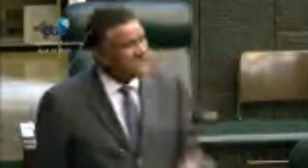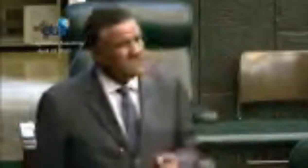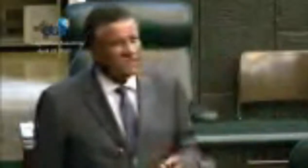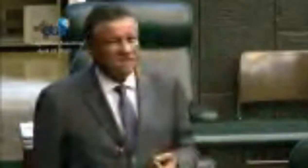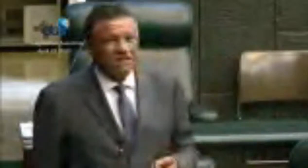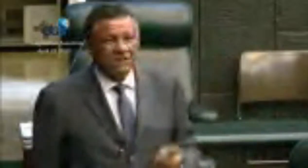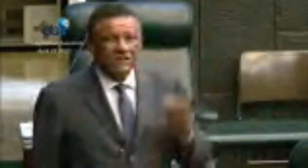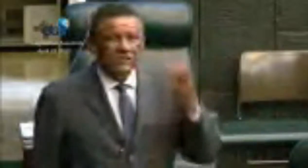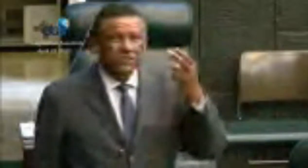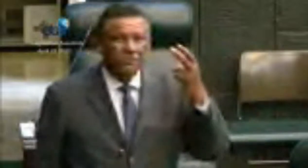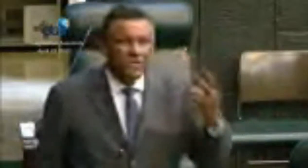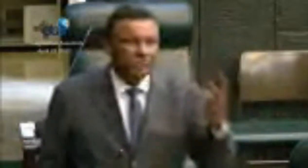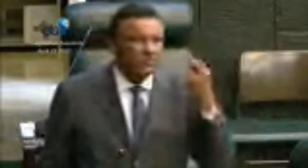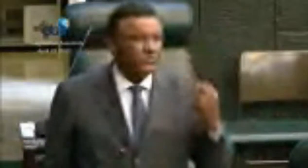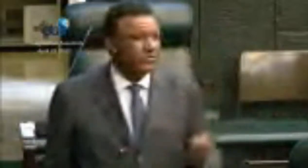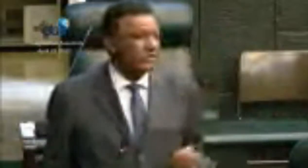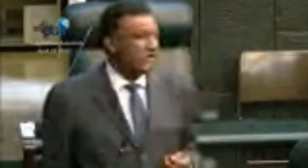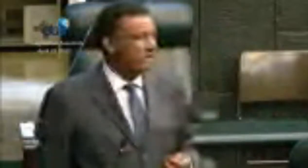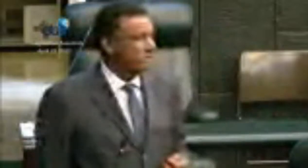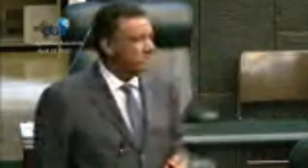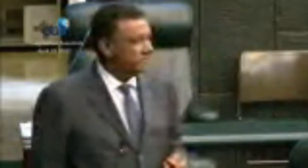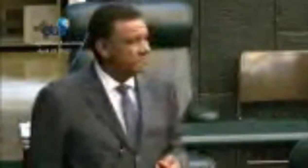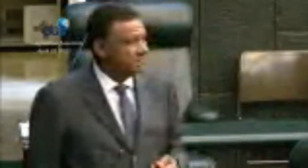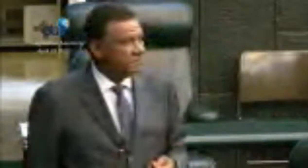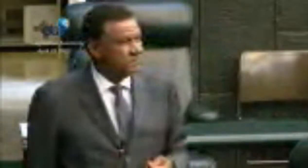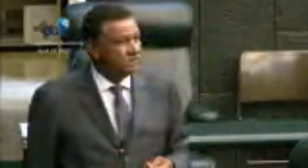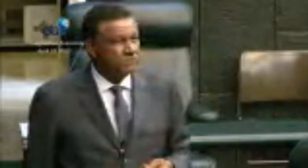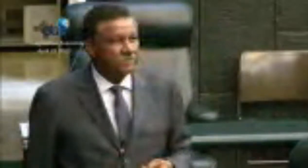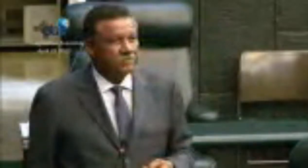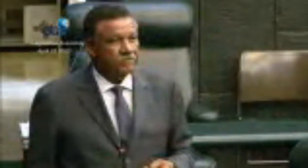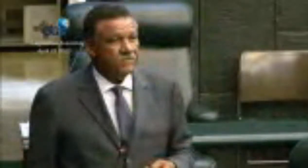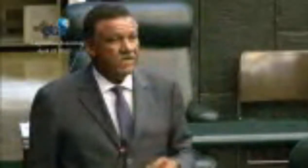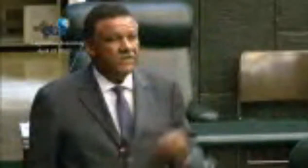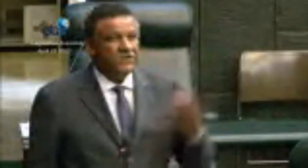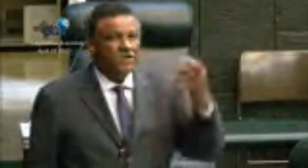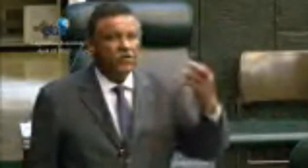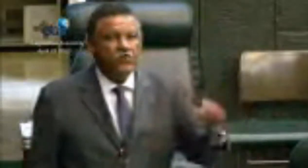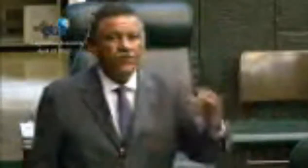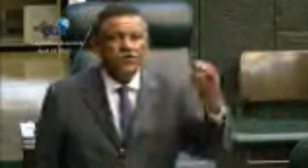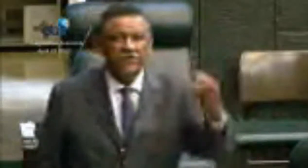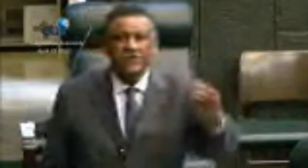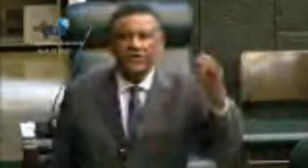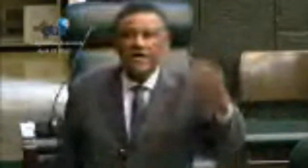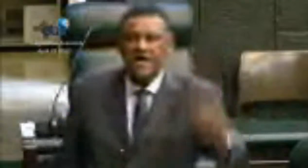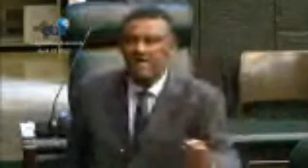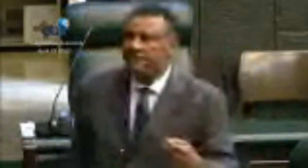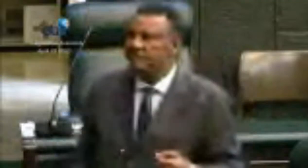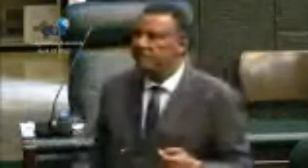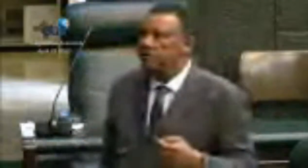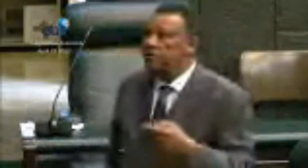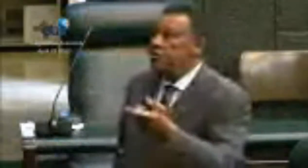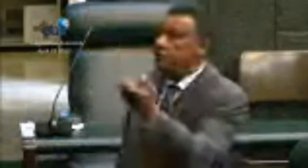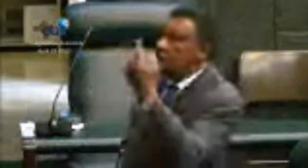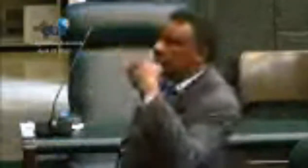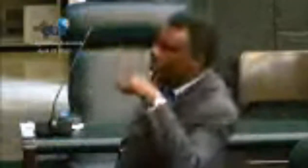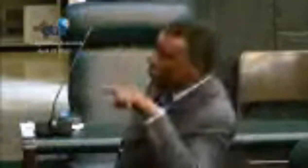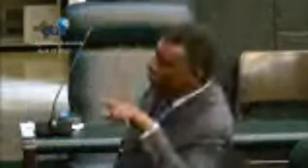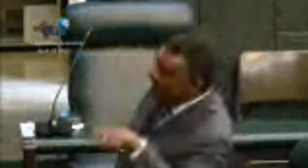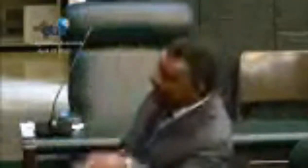have. If the country does not have, the people will not have.